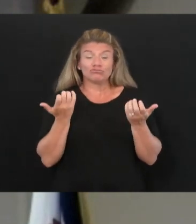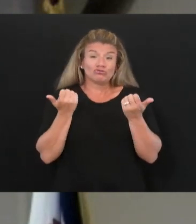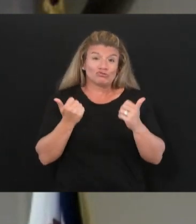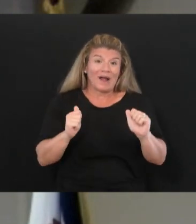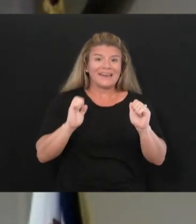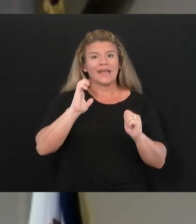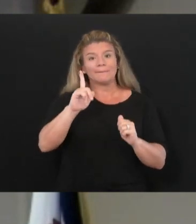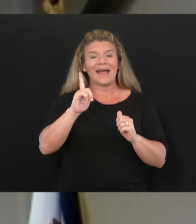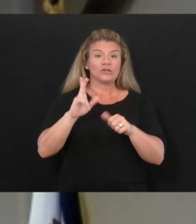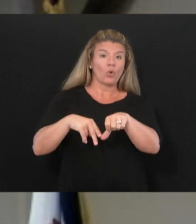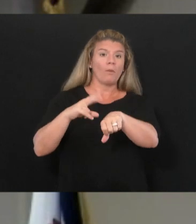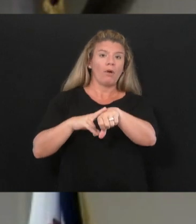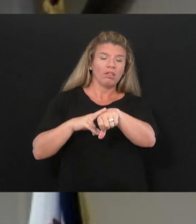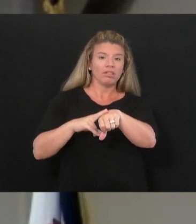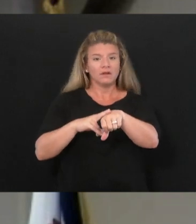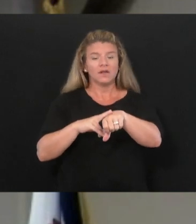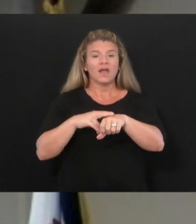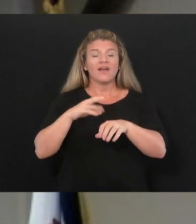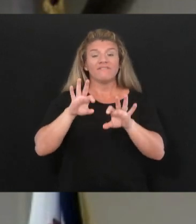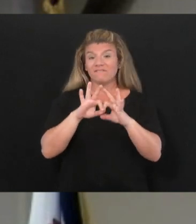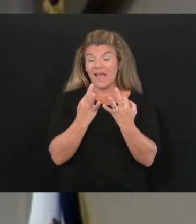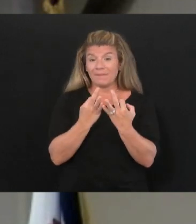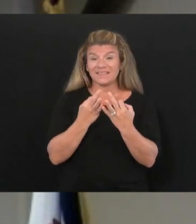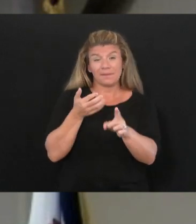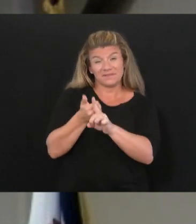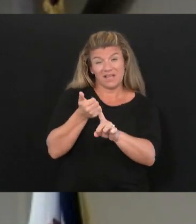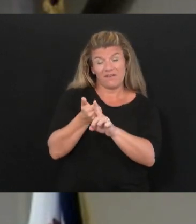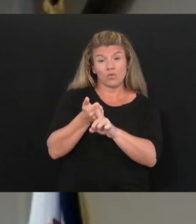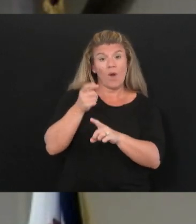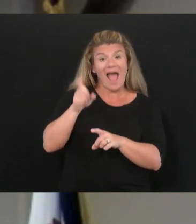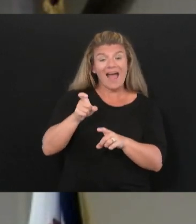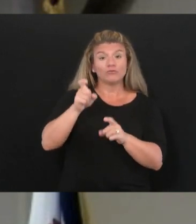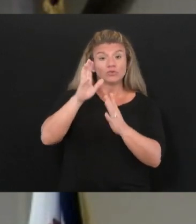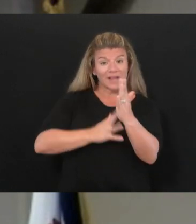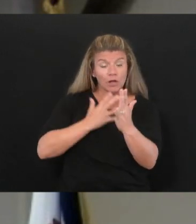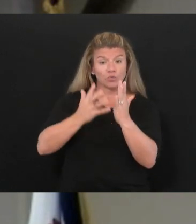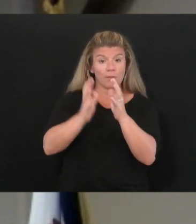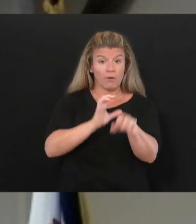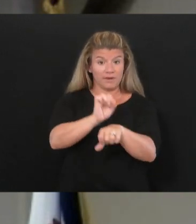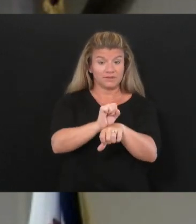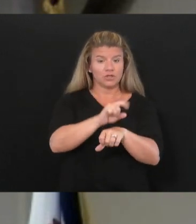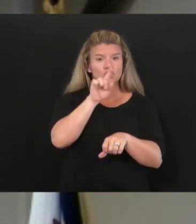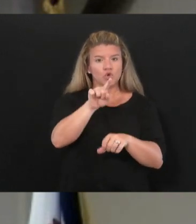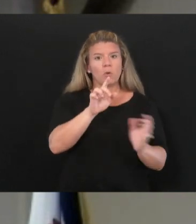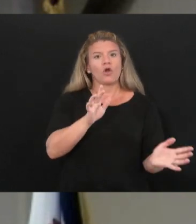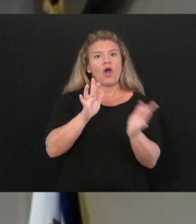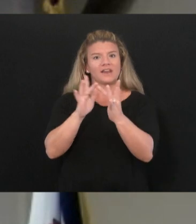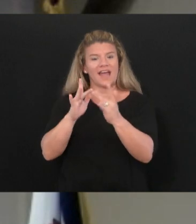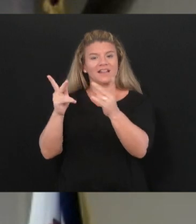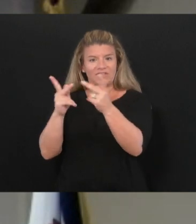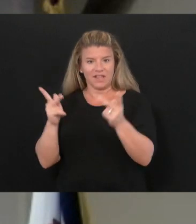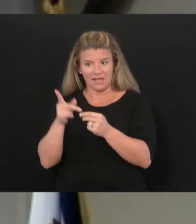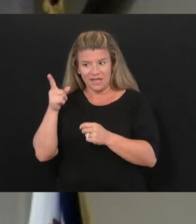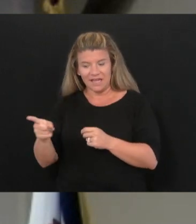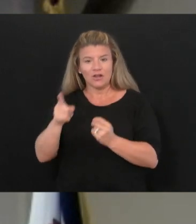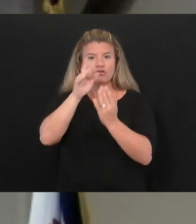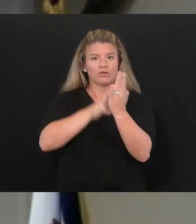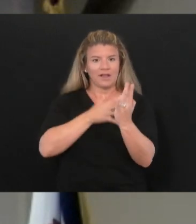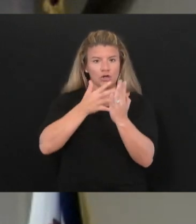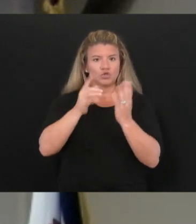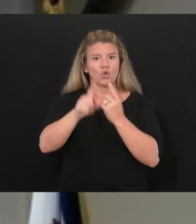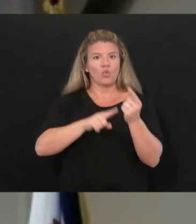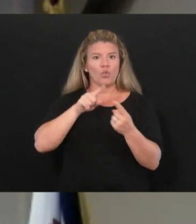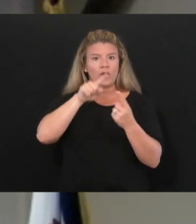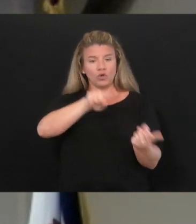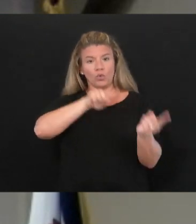right now. Families will need to schedule appointments. We'll need to contact facilities and schedule coming into